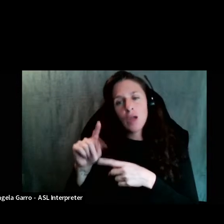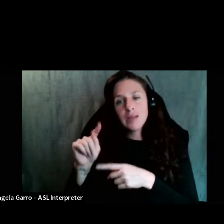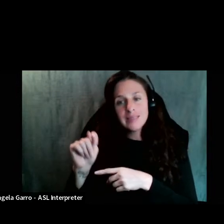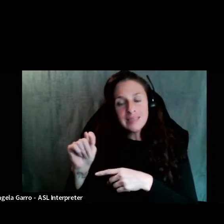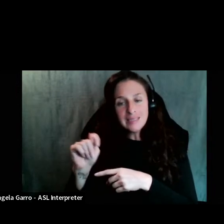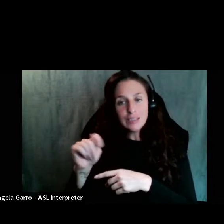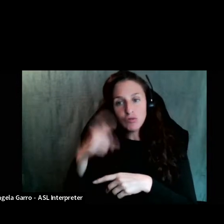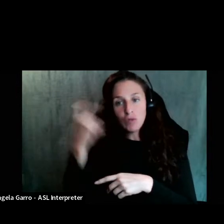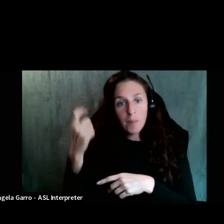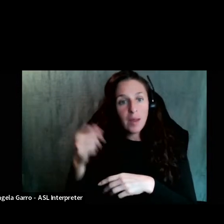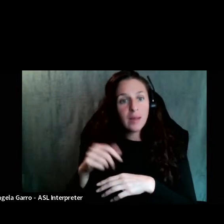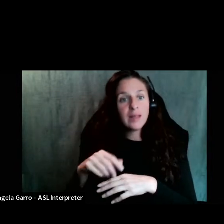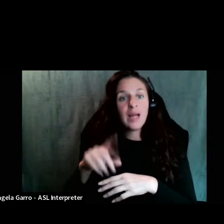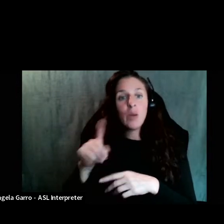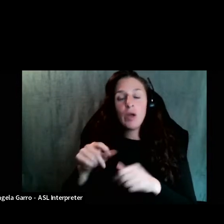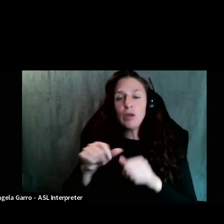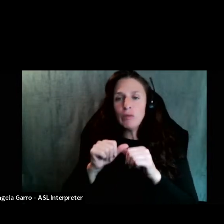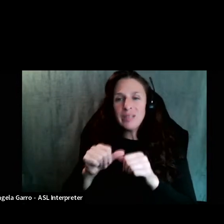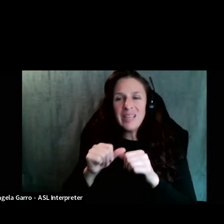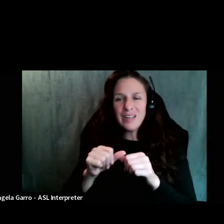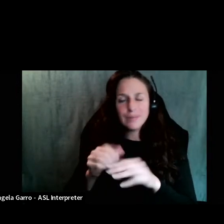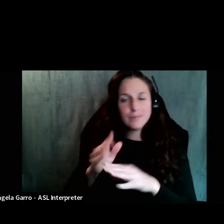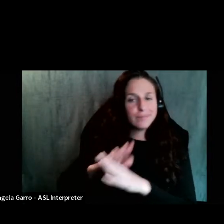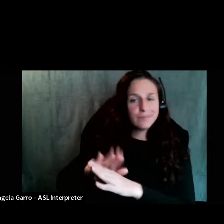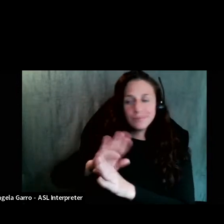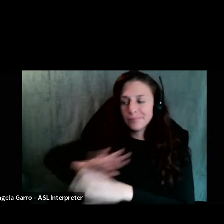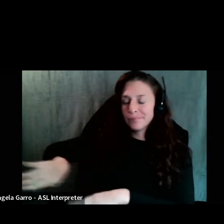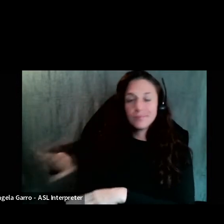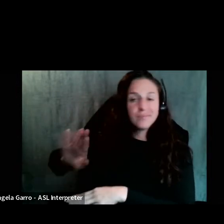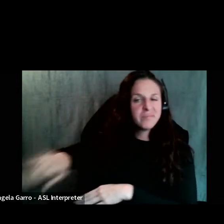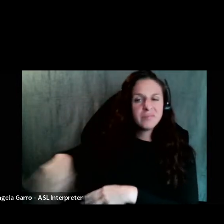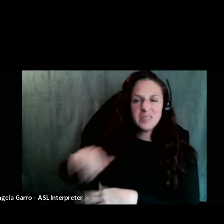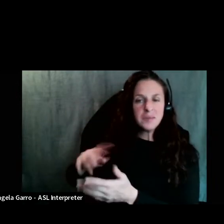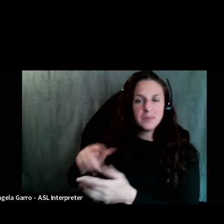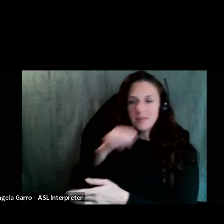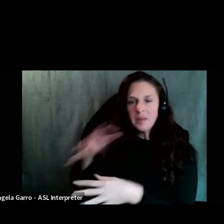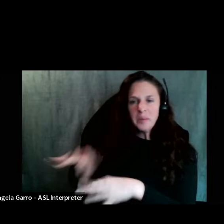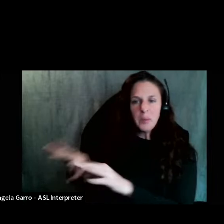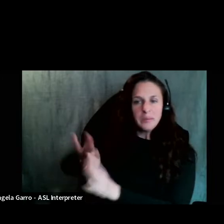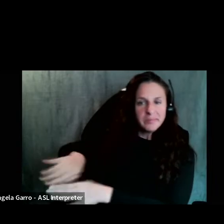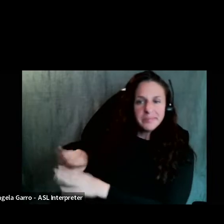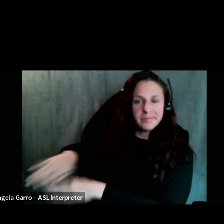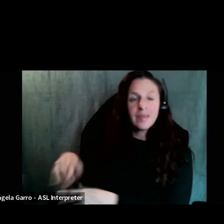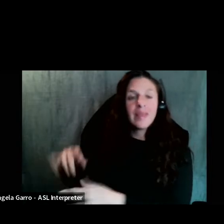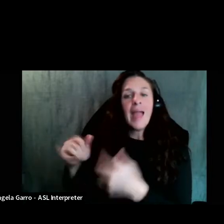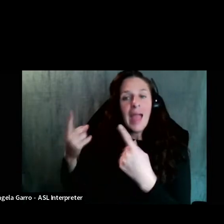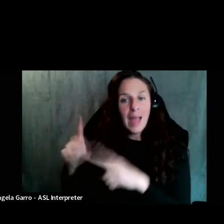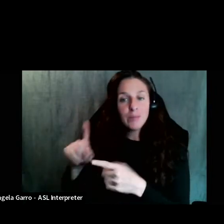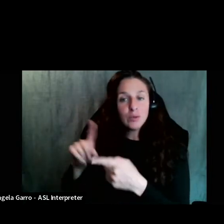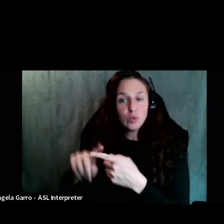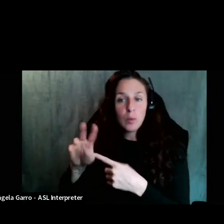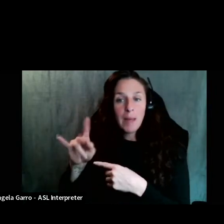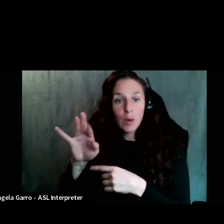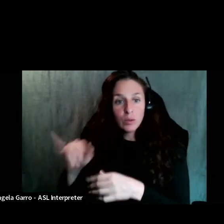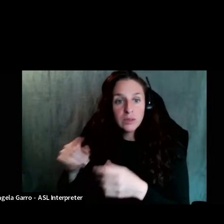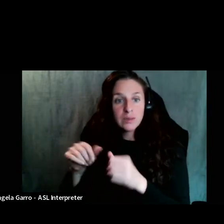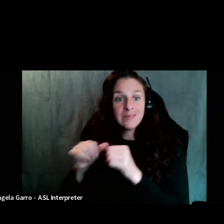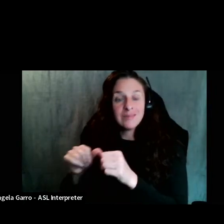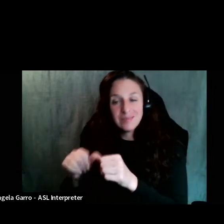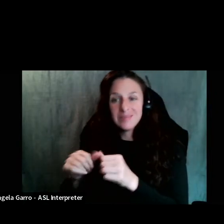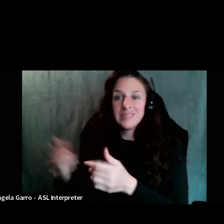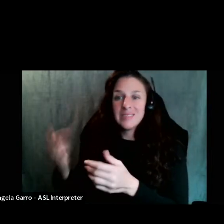when you're continually invalidated, dismissed, made to feel unimportant. It happens a lot to minorities who continually experience